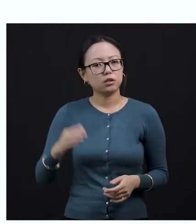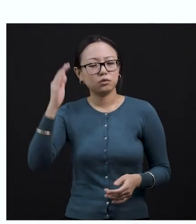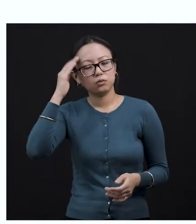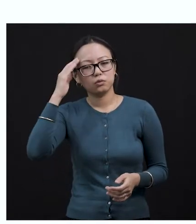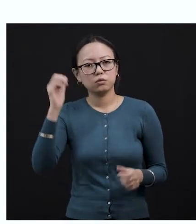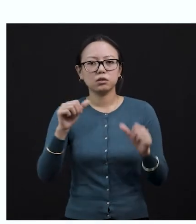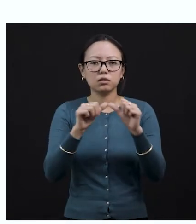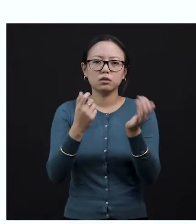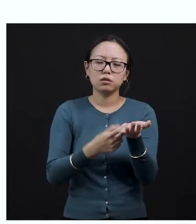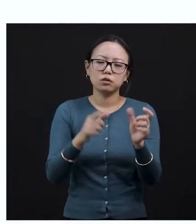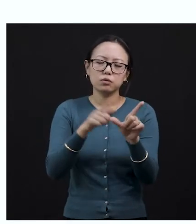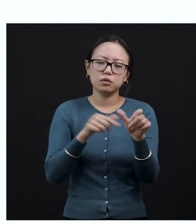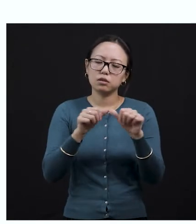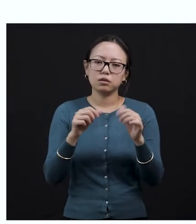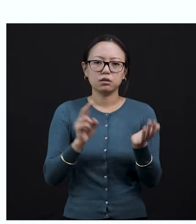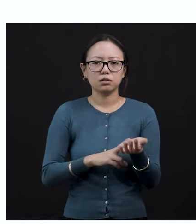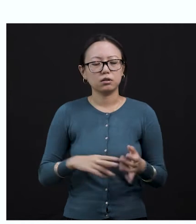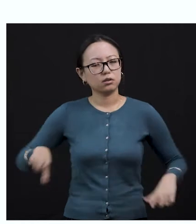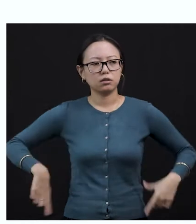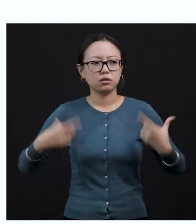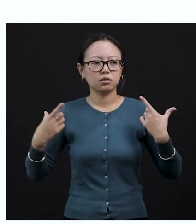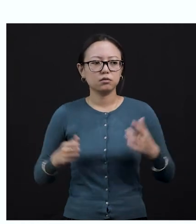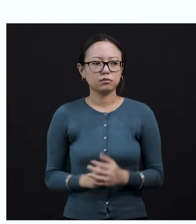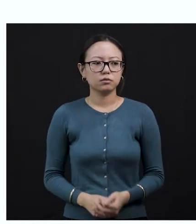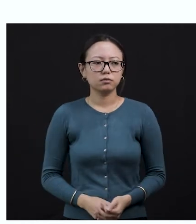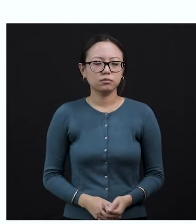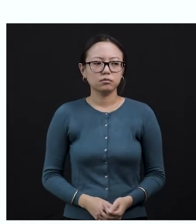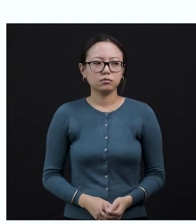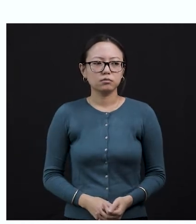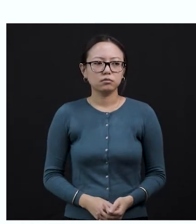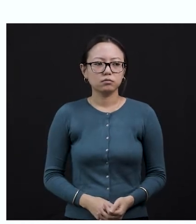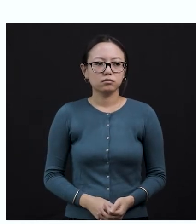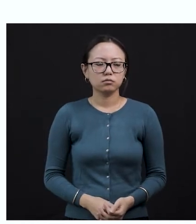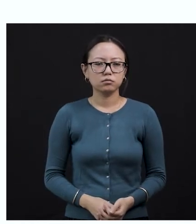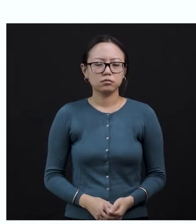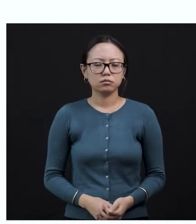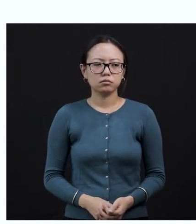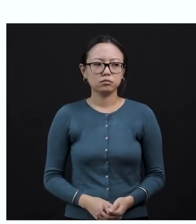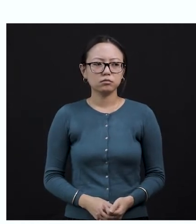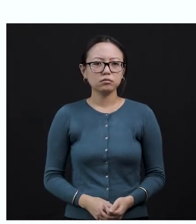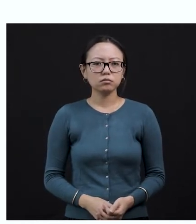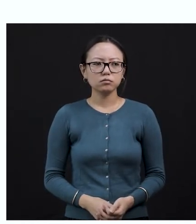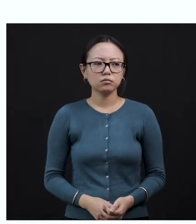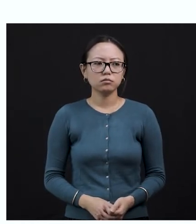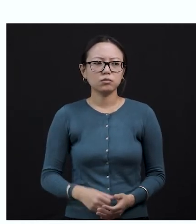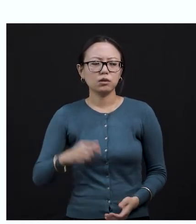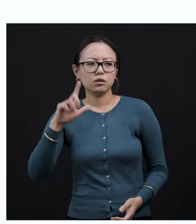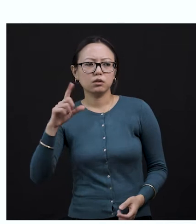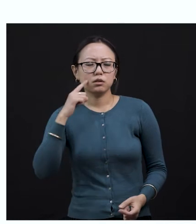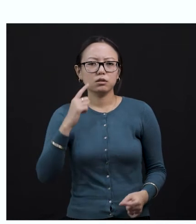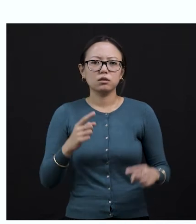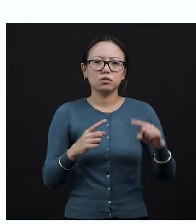see, what do we learn from this? These things, that is, what do we learn from the literary and